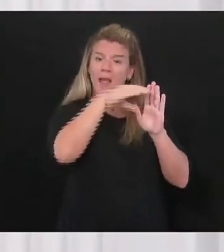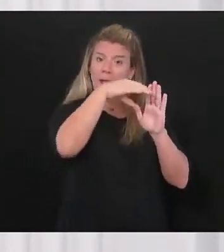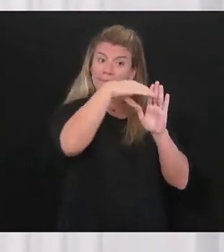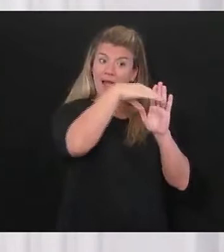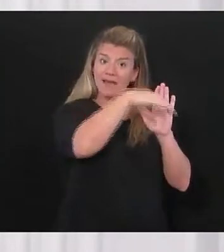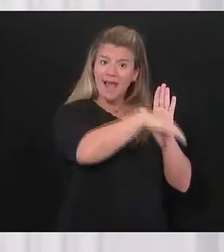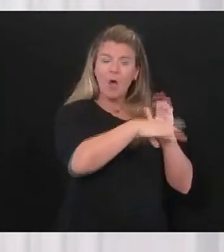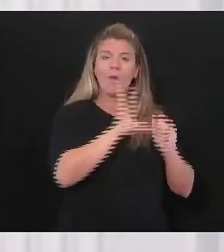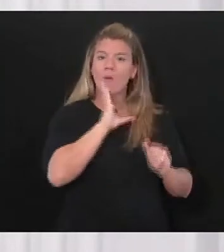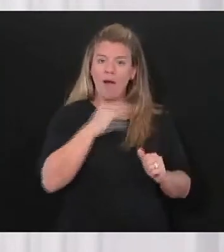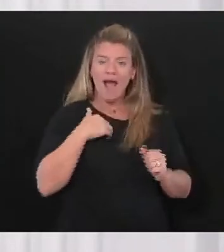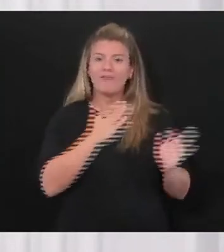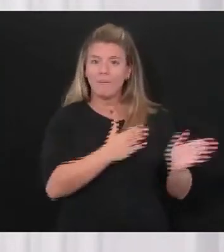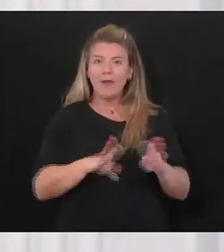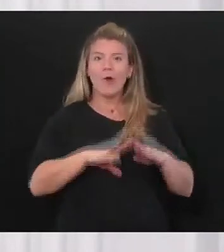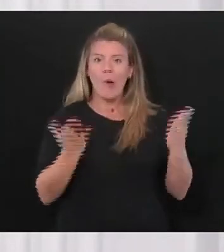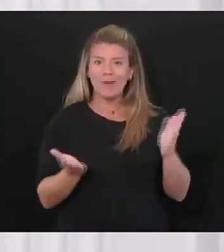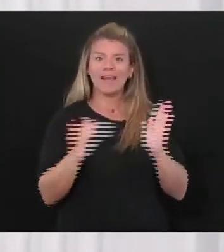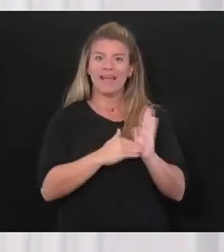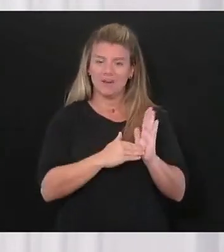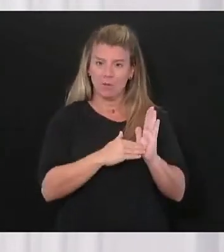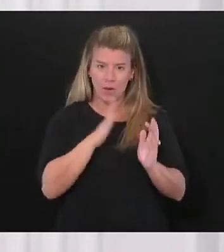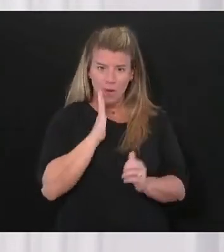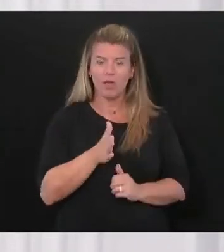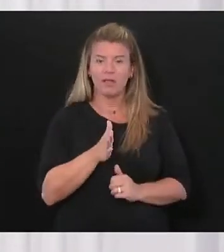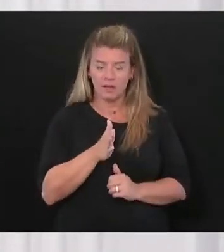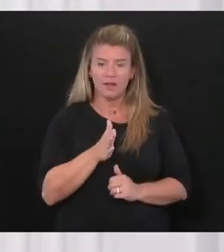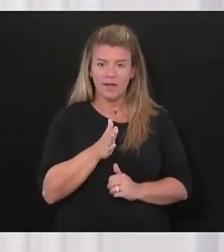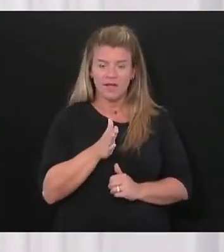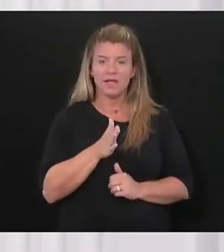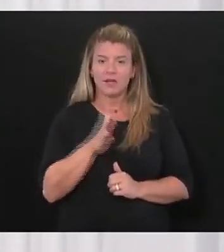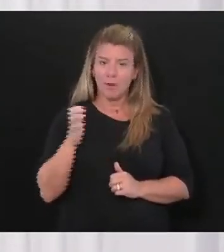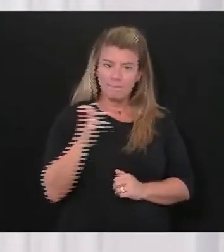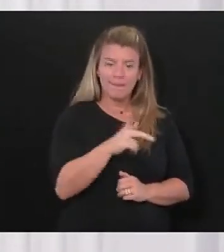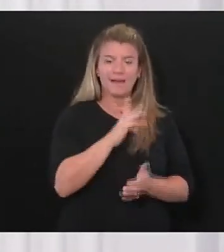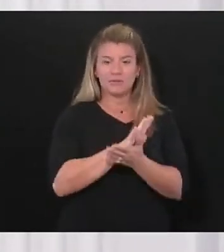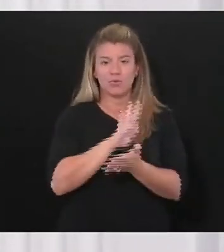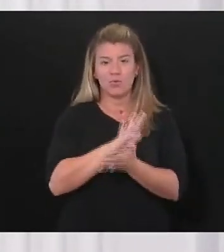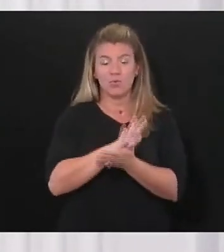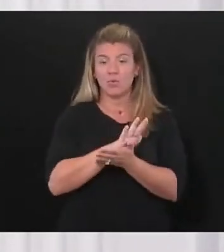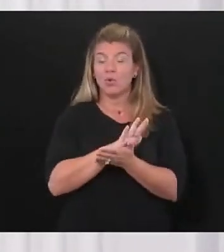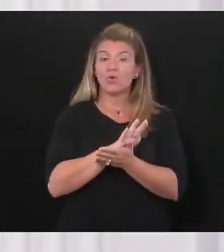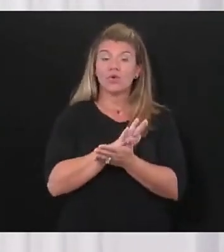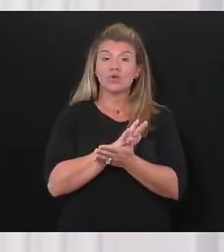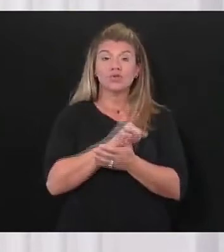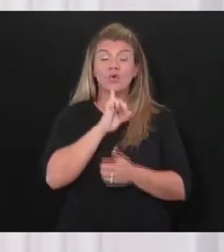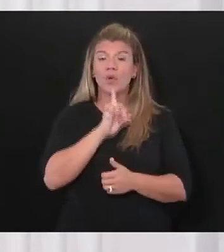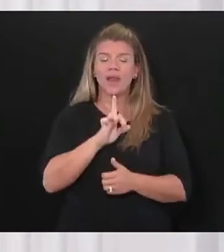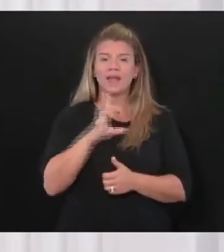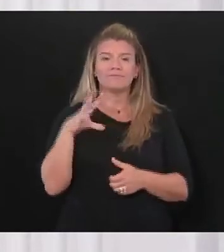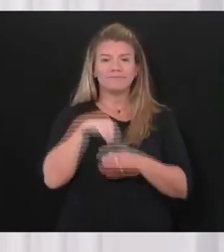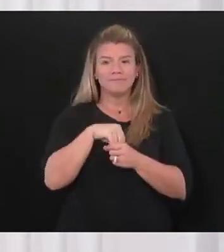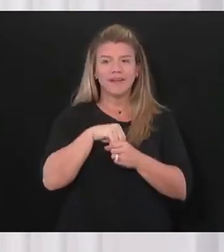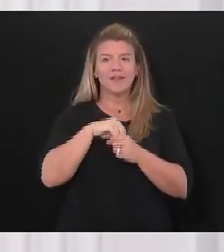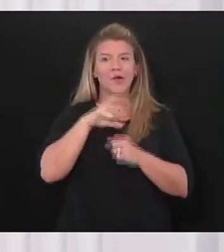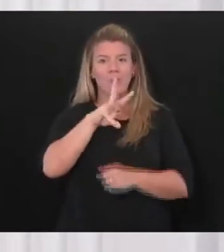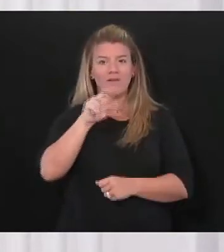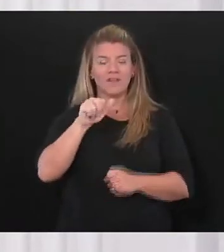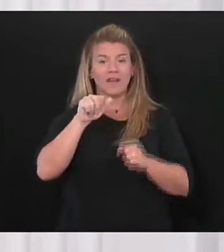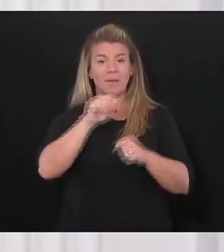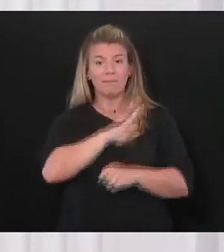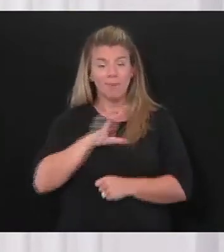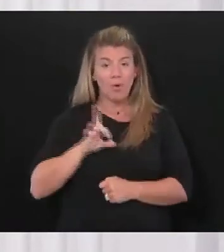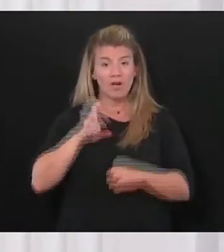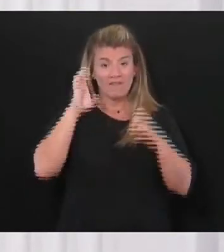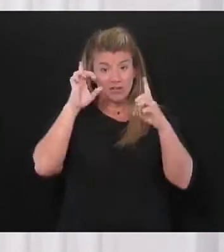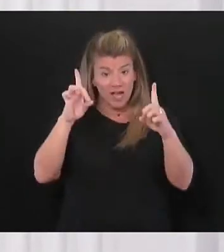have a plan to open those schools back up and to re-enter. So again, on behalf of the West Virginia Board of Education,